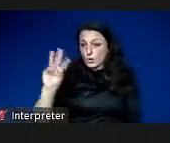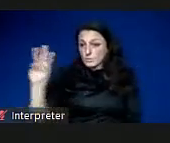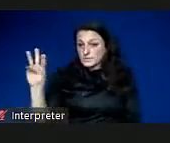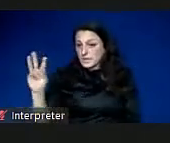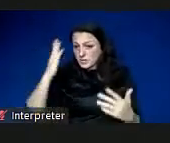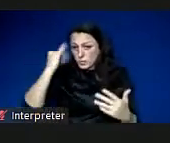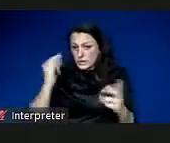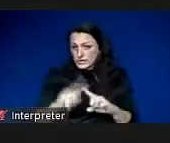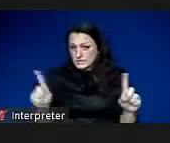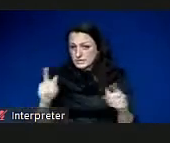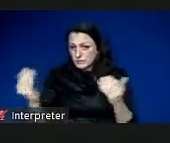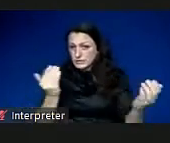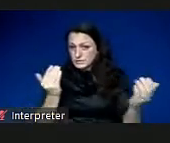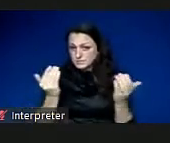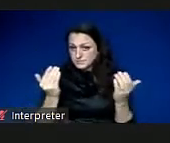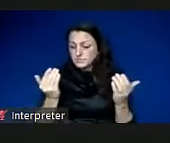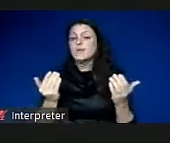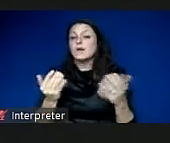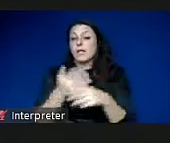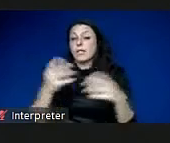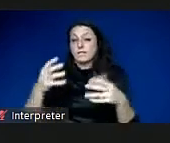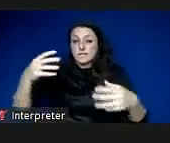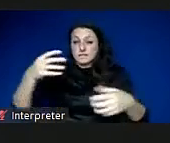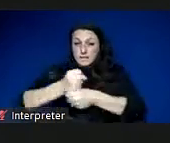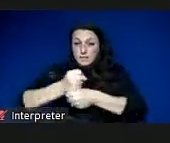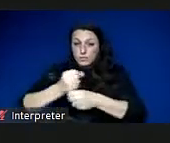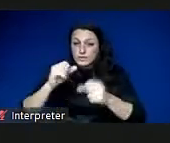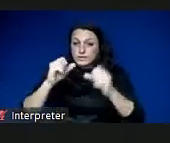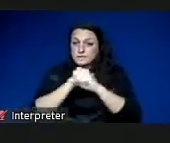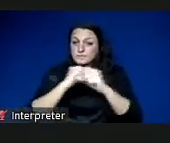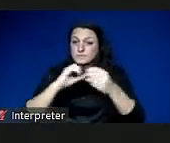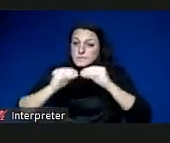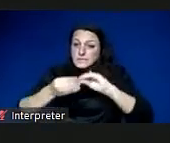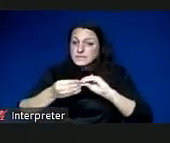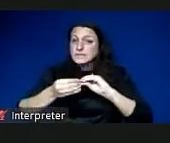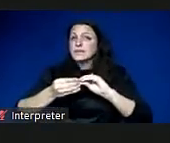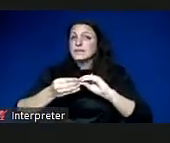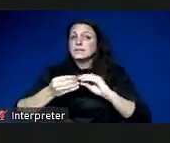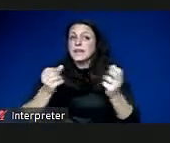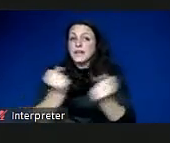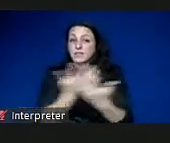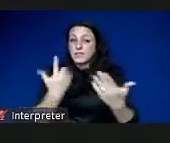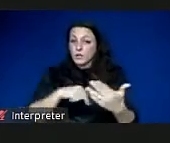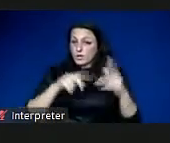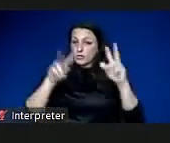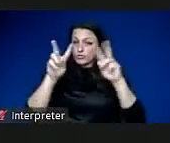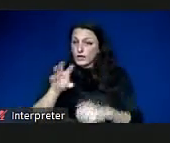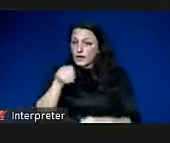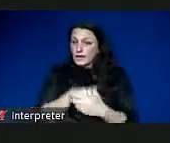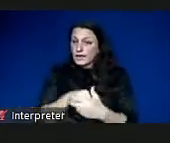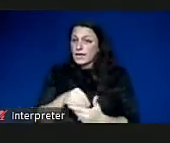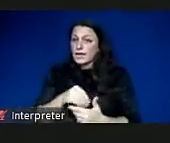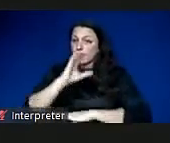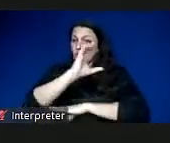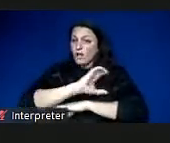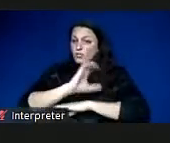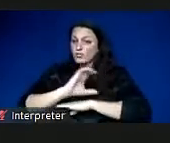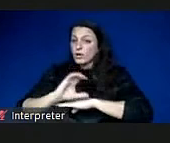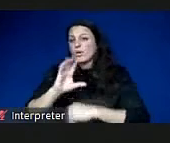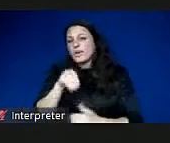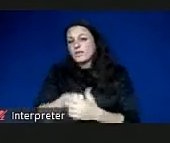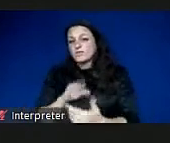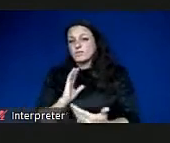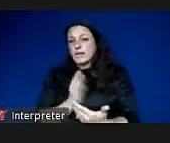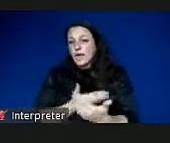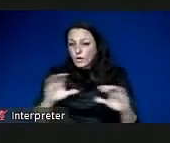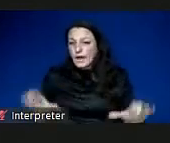of the summary statistics and figures that we are looking at in Colorado include, and our actions too, and our